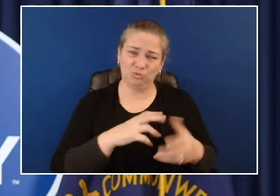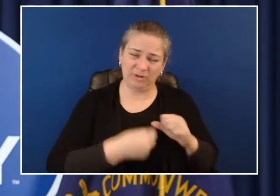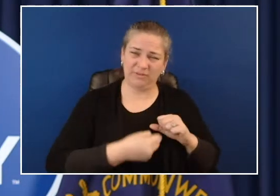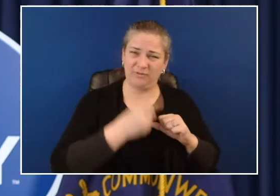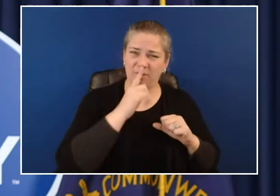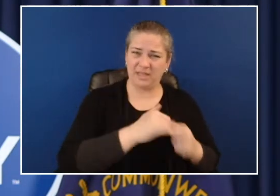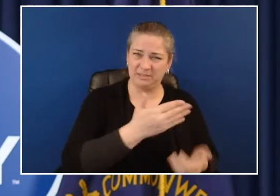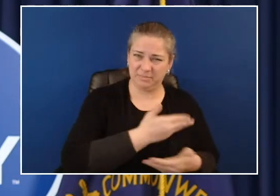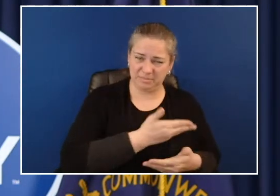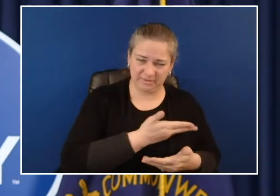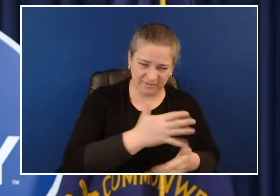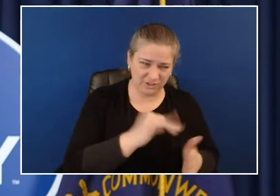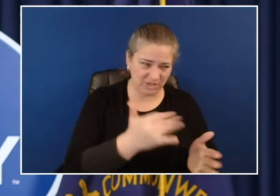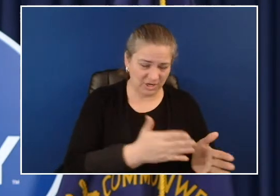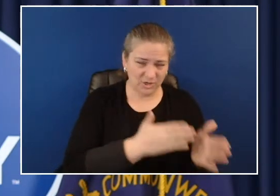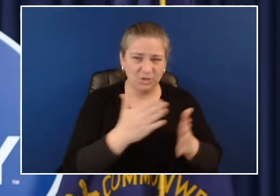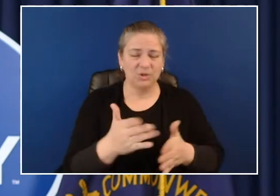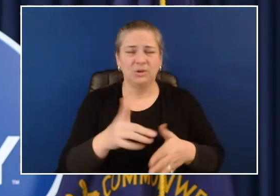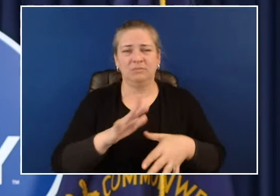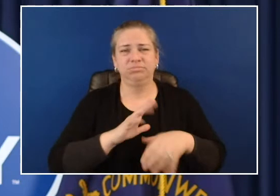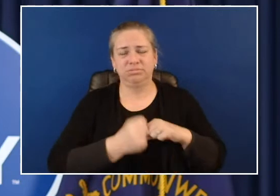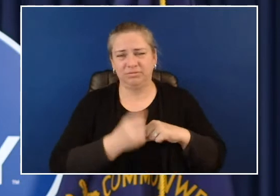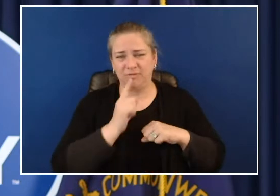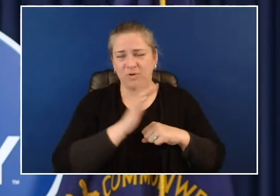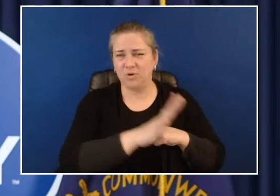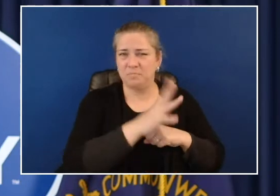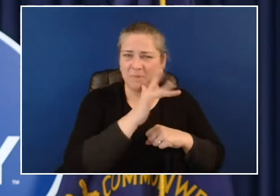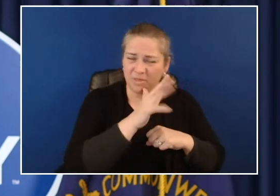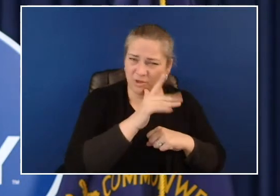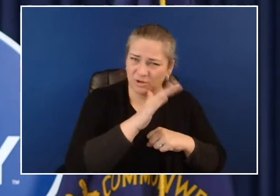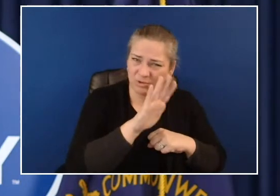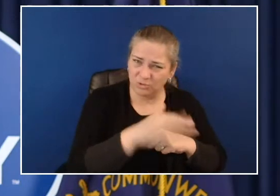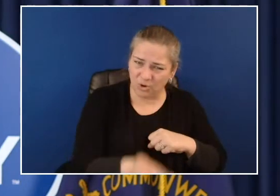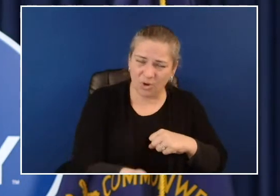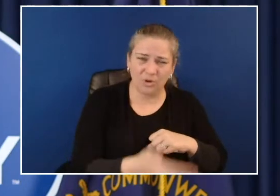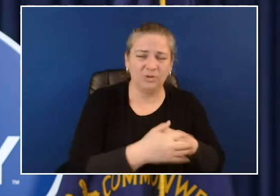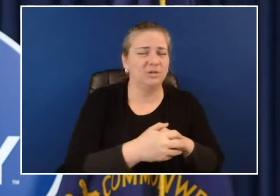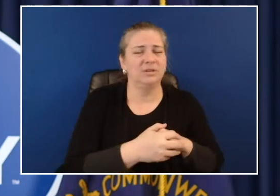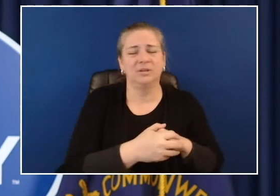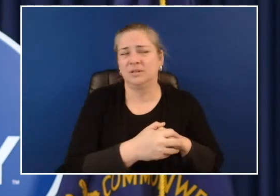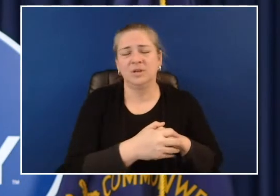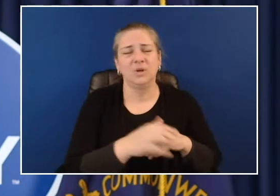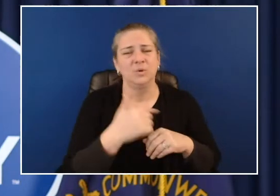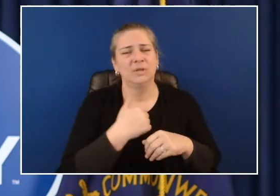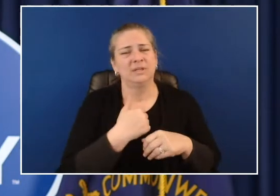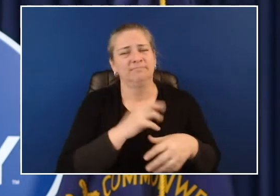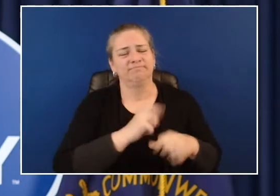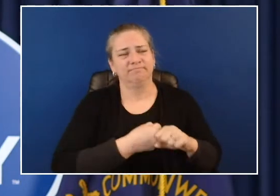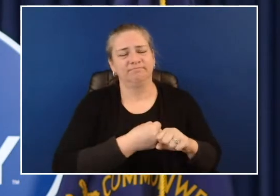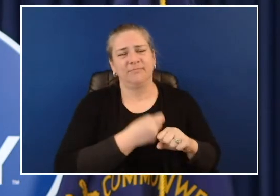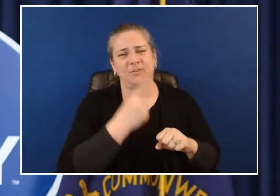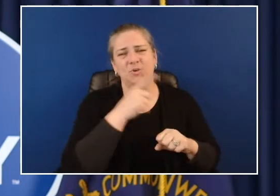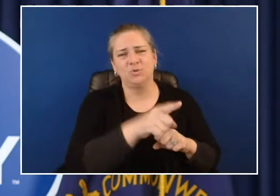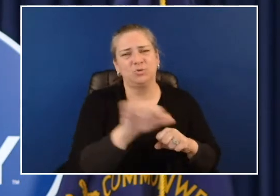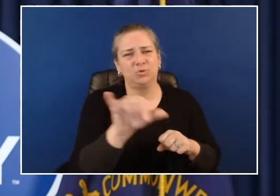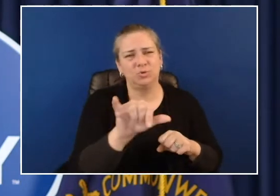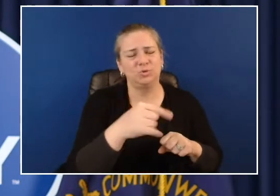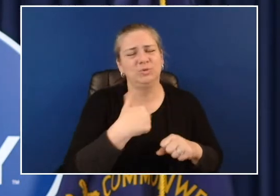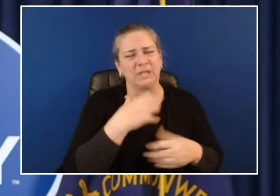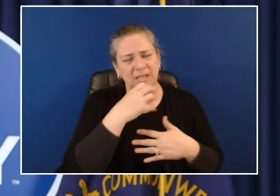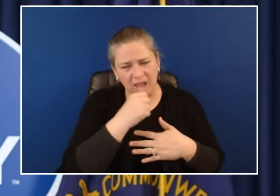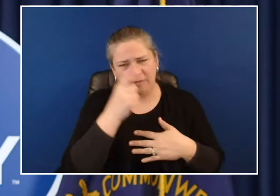and now are grieving for her mother. We grieve with you. We care about you.